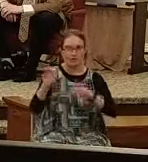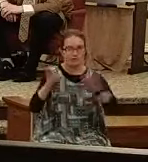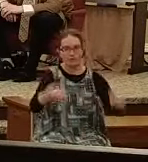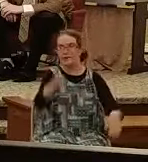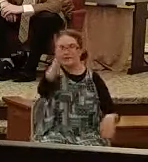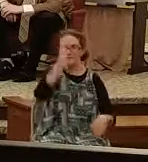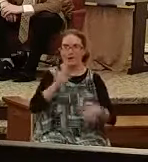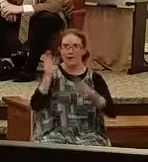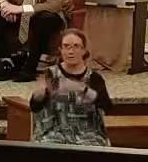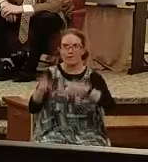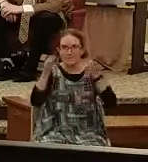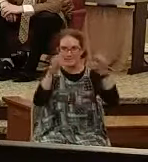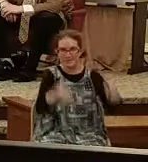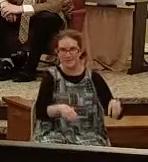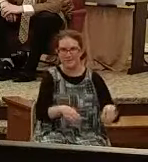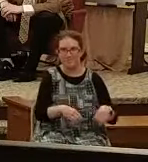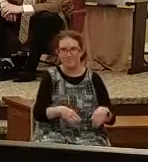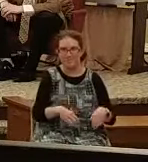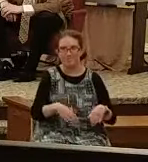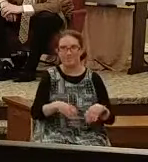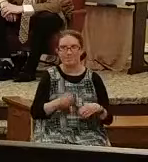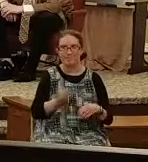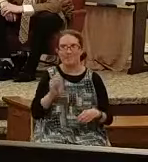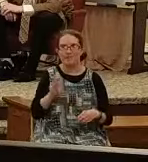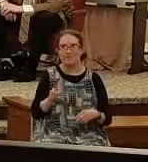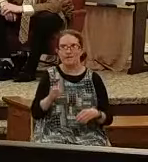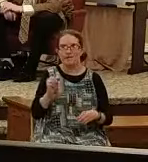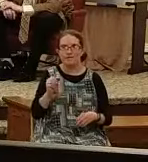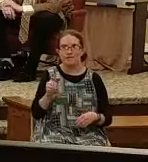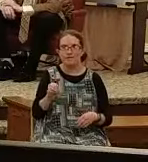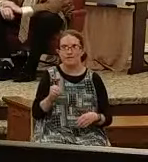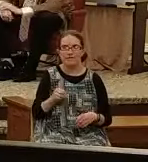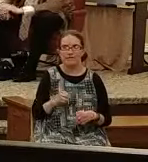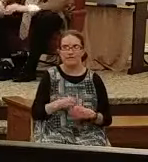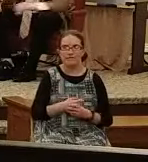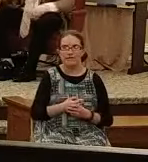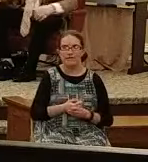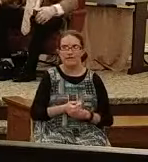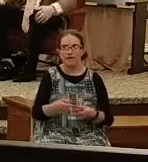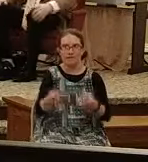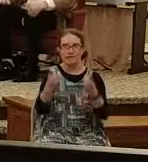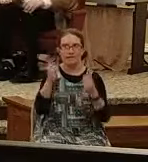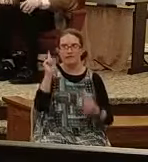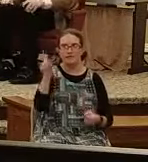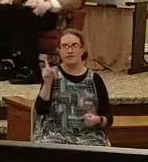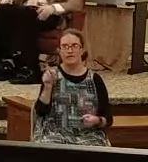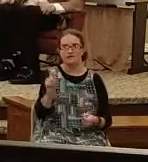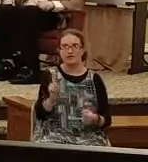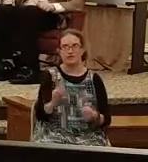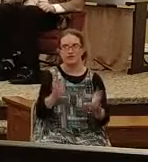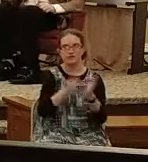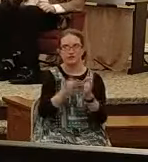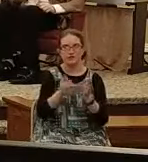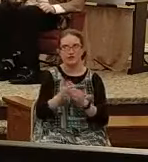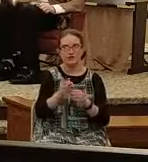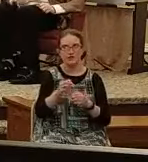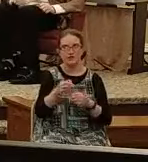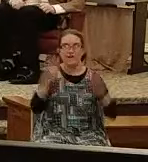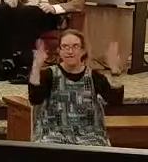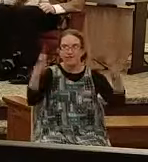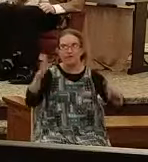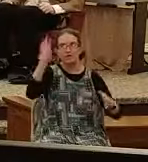does. All right. So, he comes first to him. Jesus is just off a